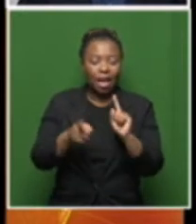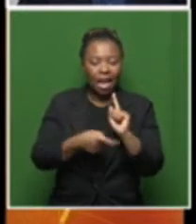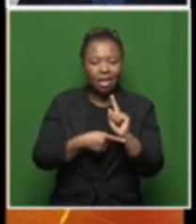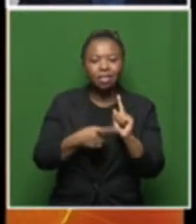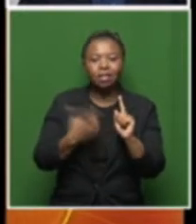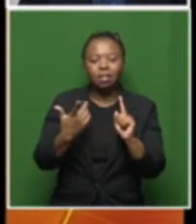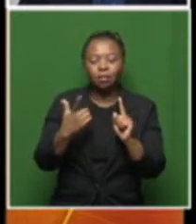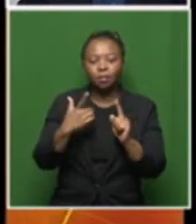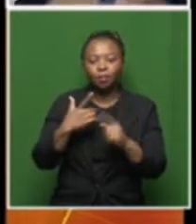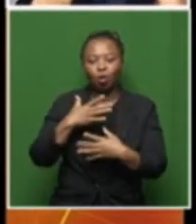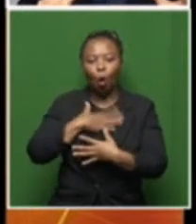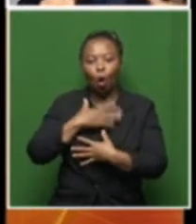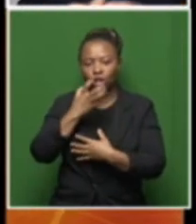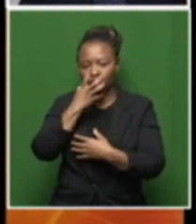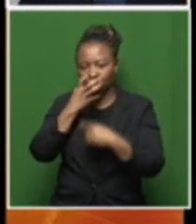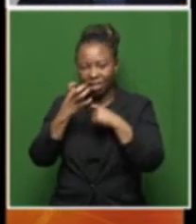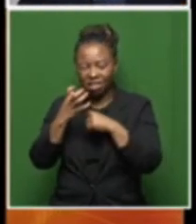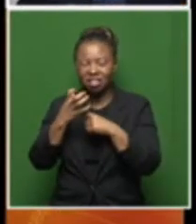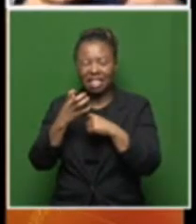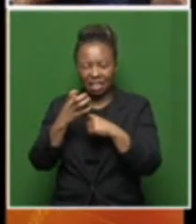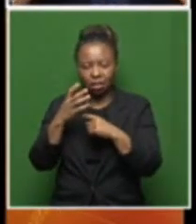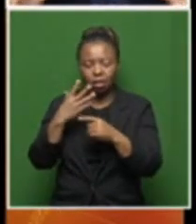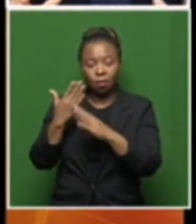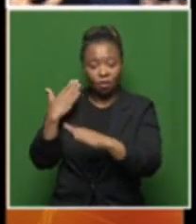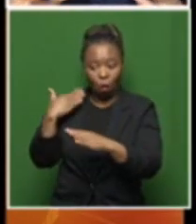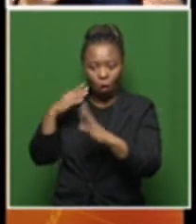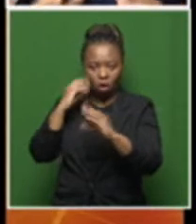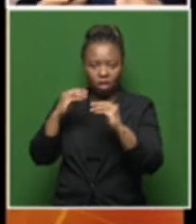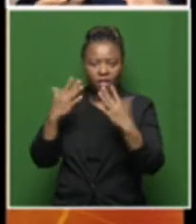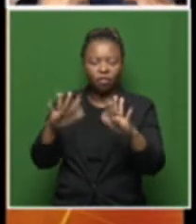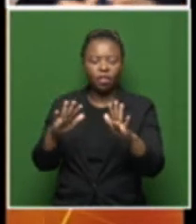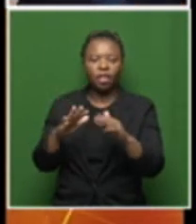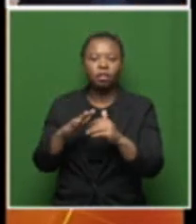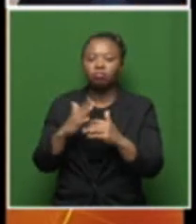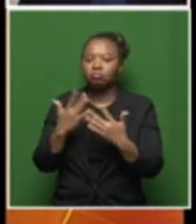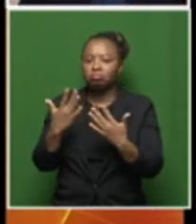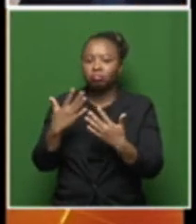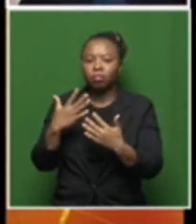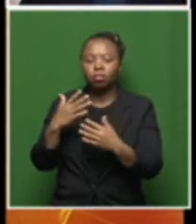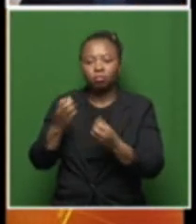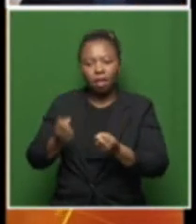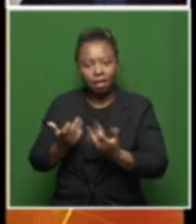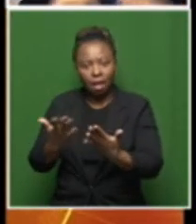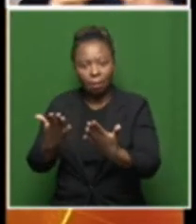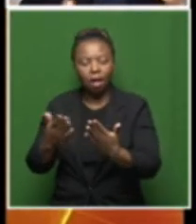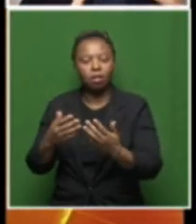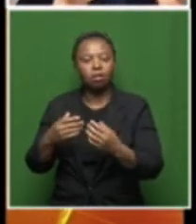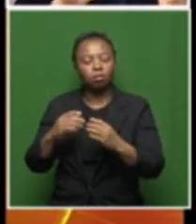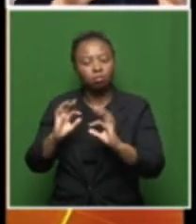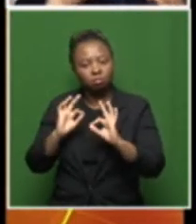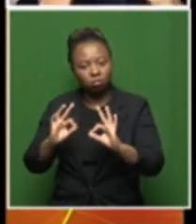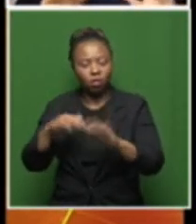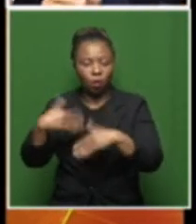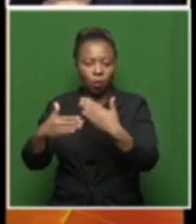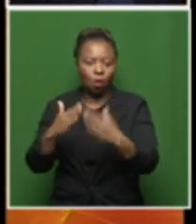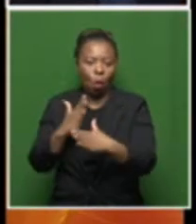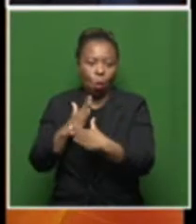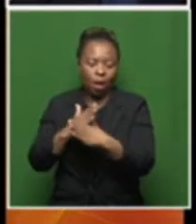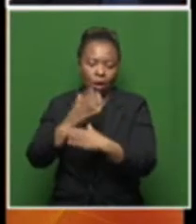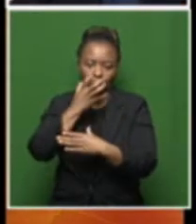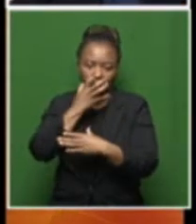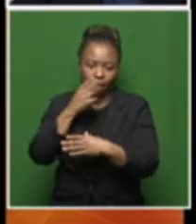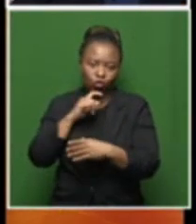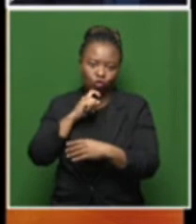about oxygen capacity. We have daily huddles for coordinated, uninterrupted oxygen supply and distribution in line with the